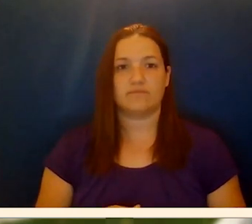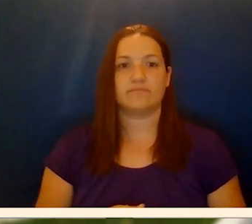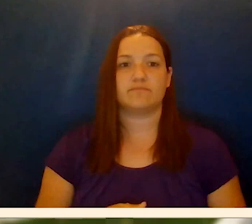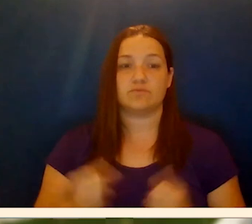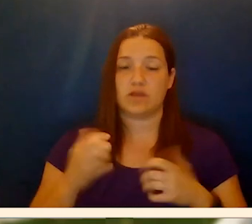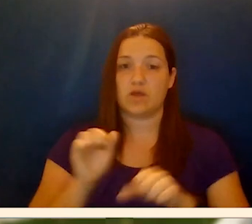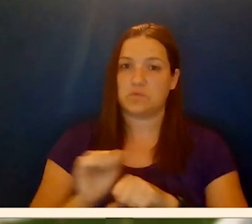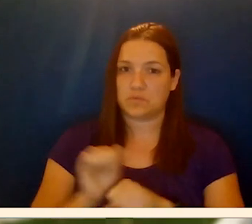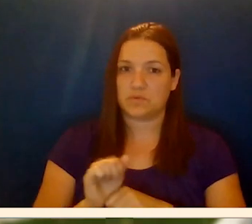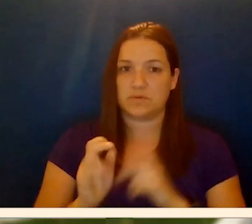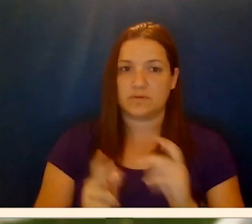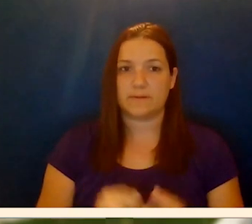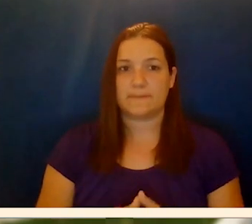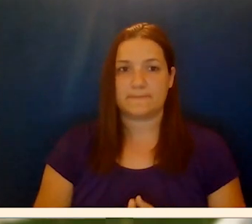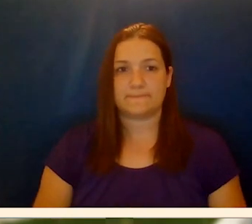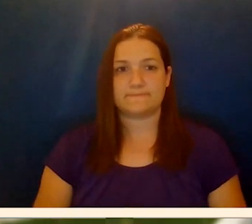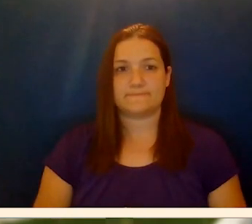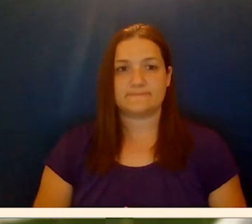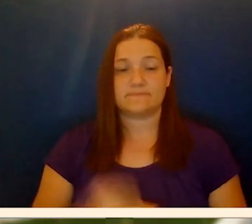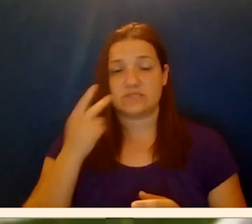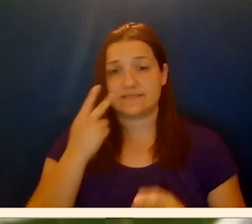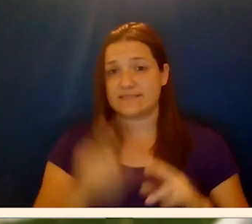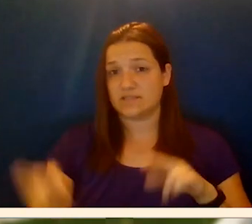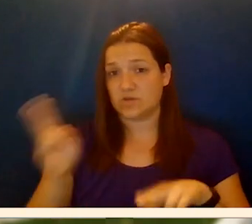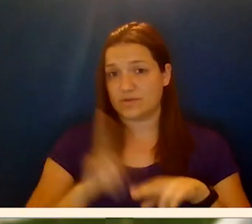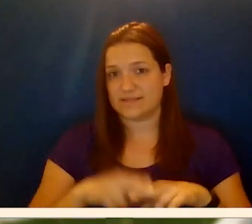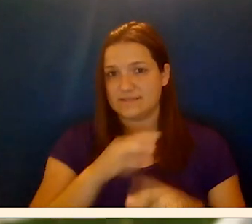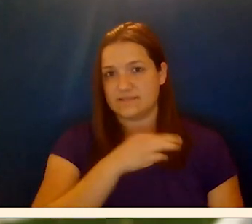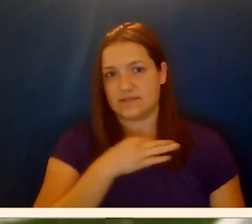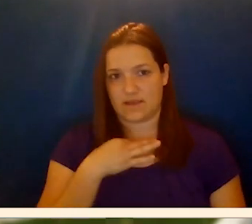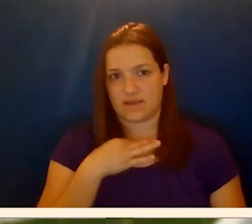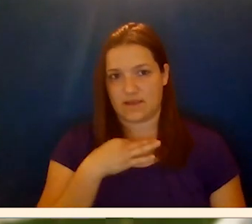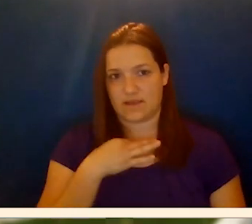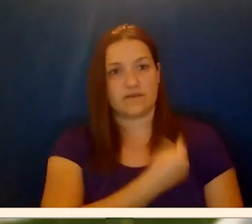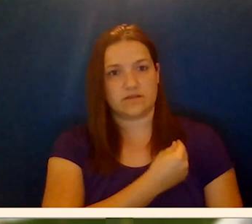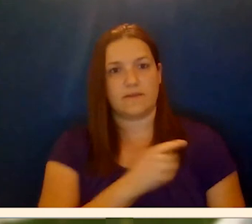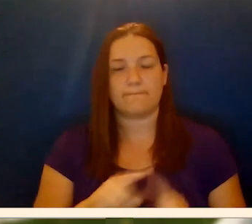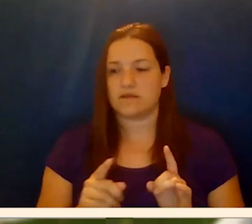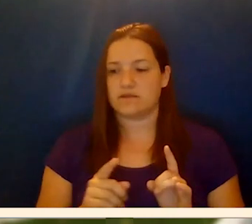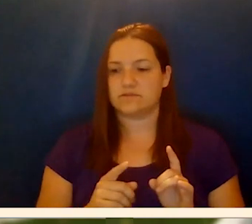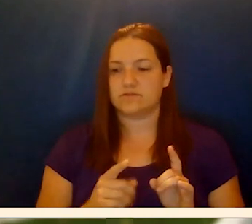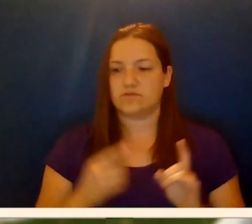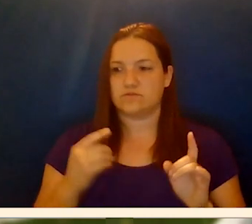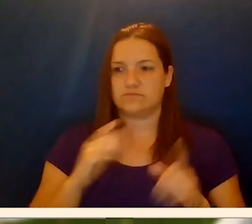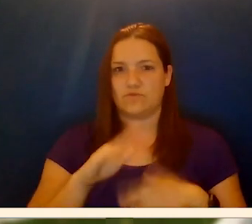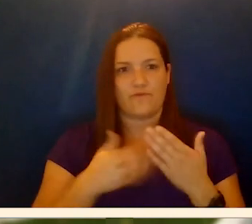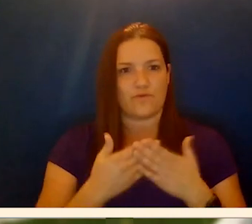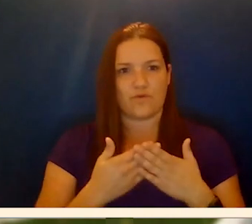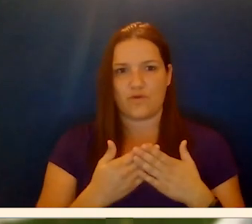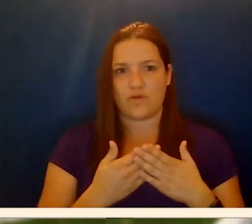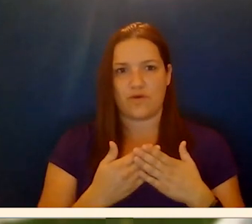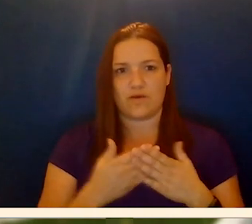increase in staff vaccinations, but overall in the county, has there been an increase of vaccination